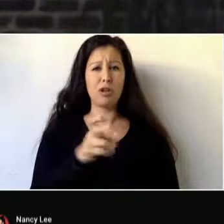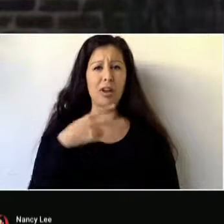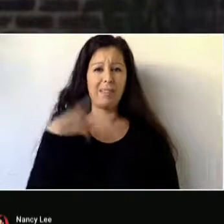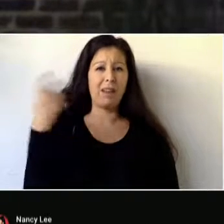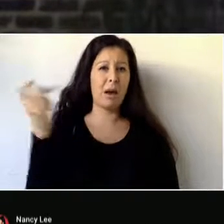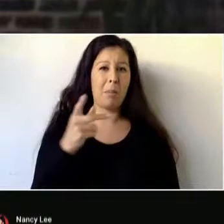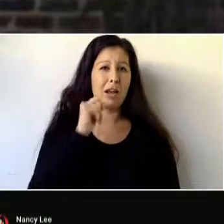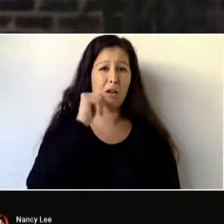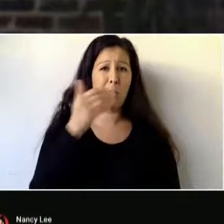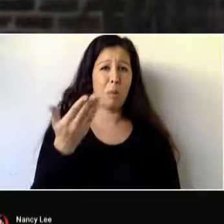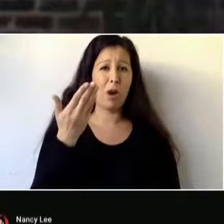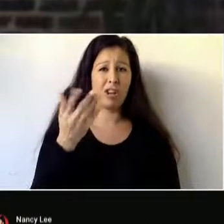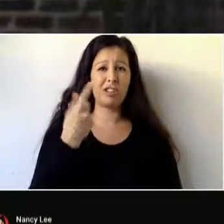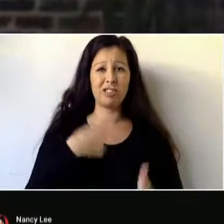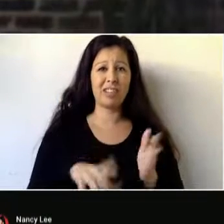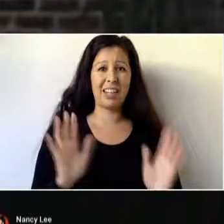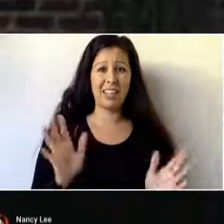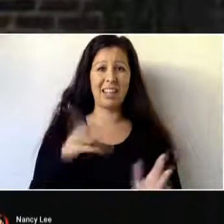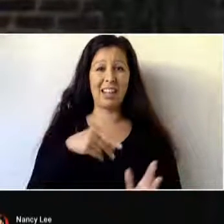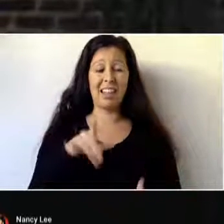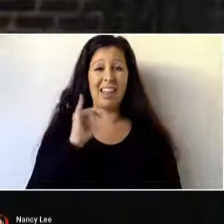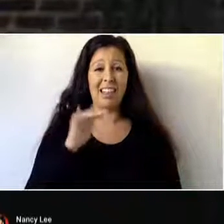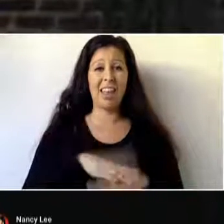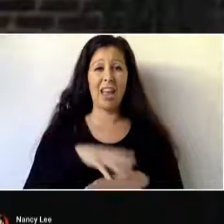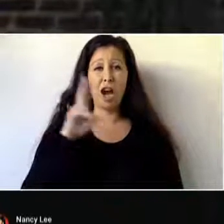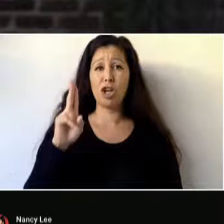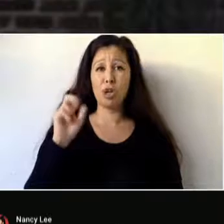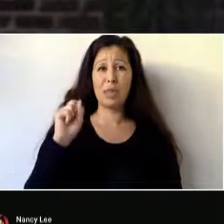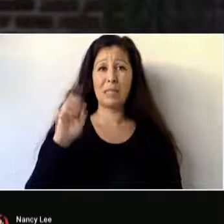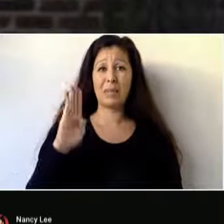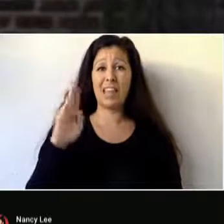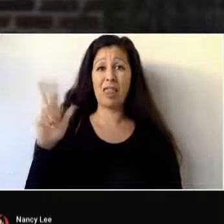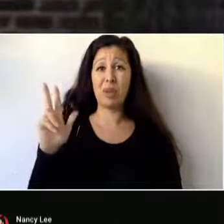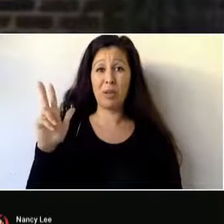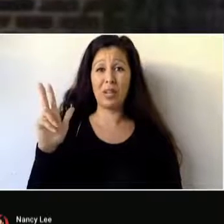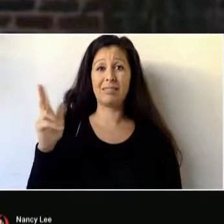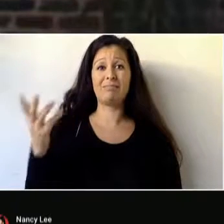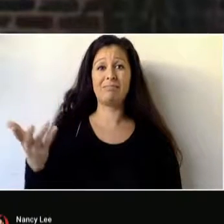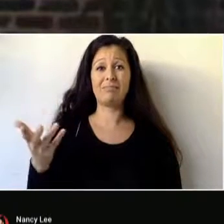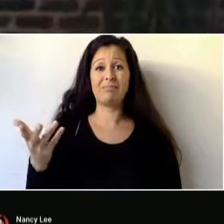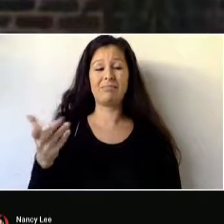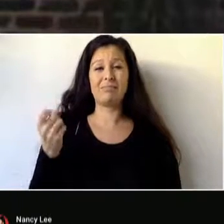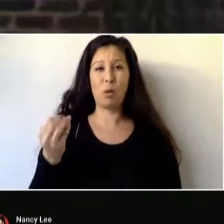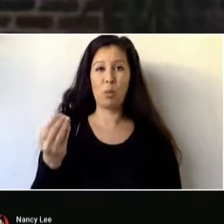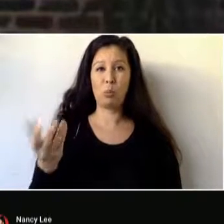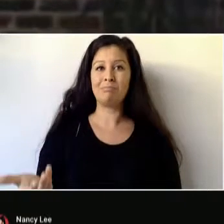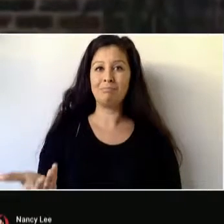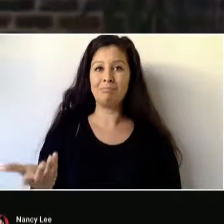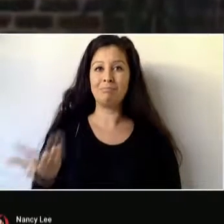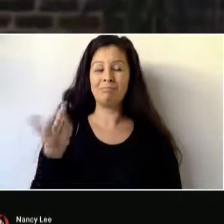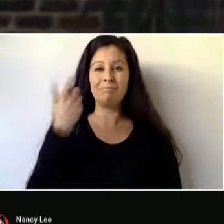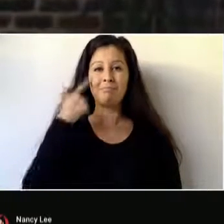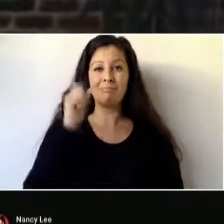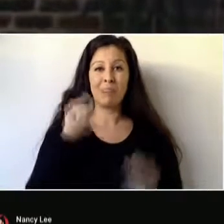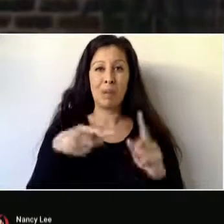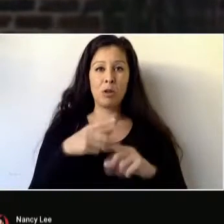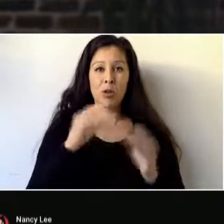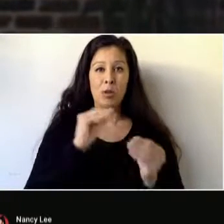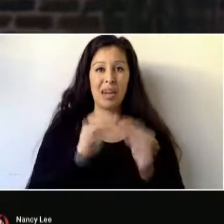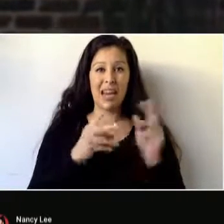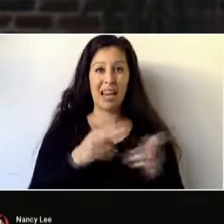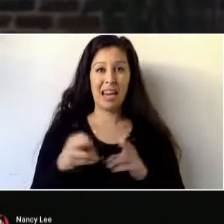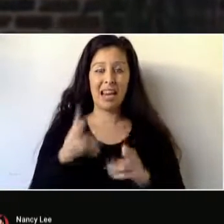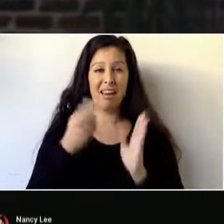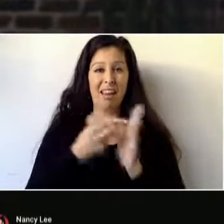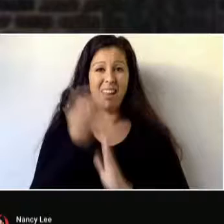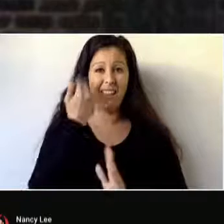come back tomorrow morning to check. And this is, like, on USB 3. So, in order to edit, honestly, like, if you